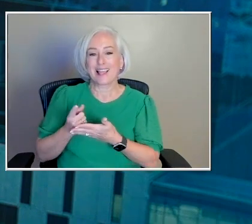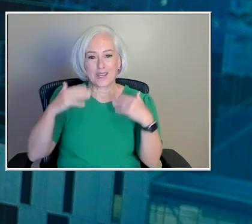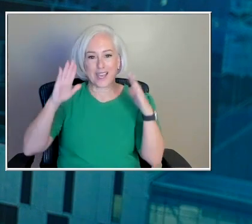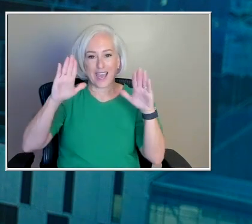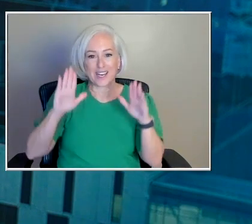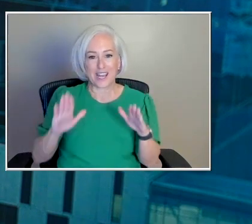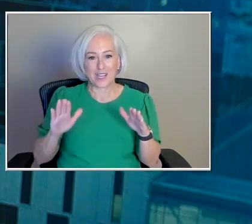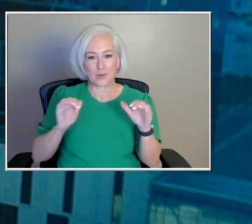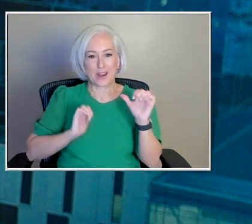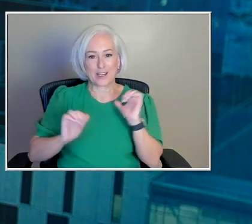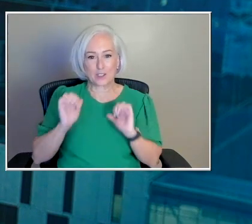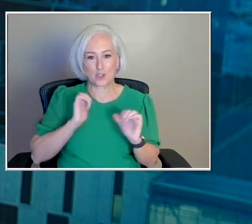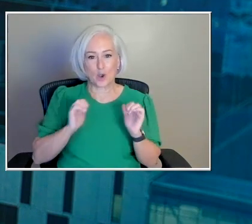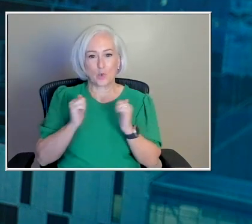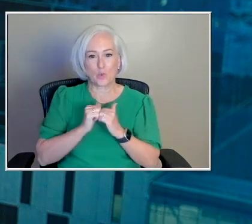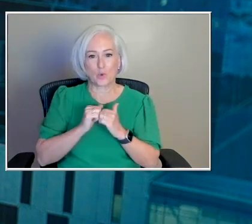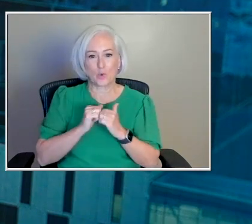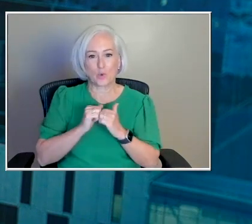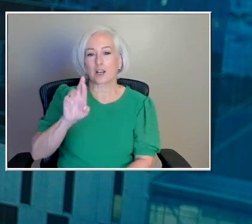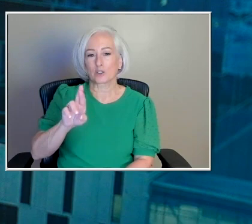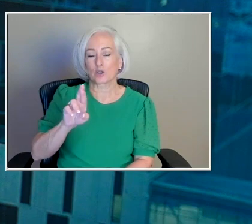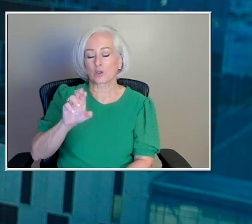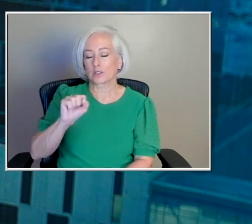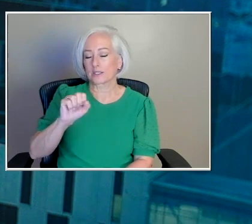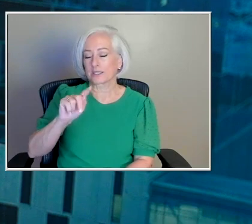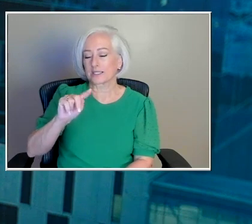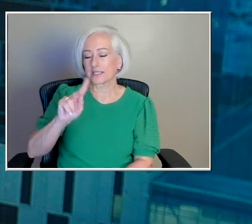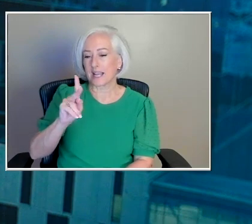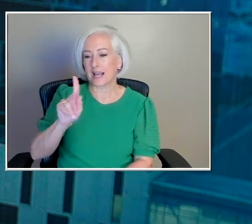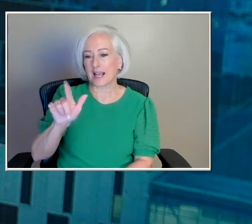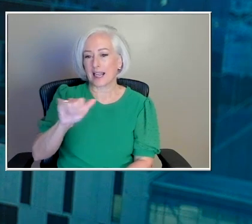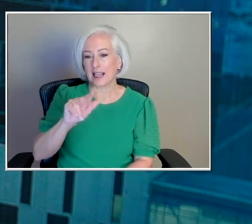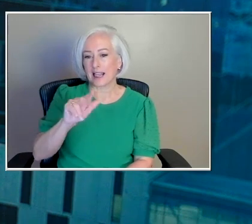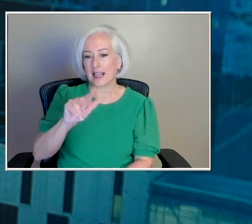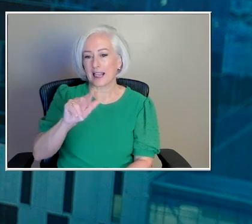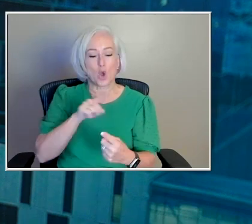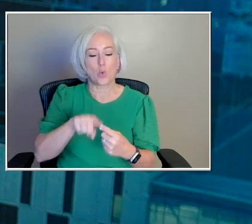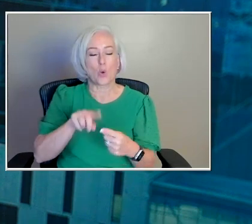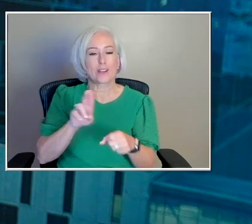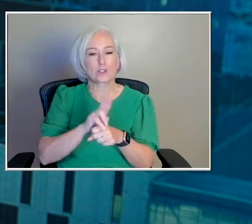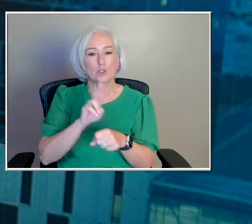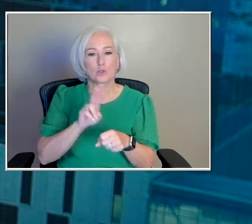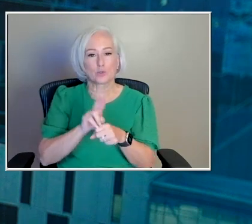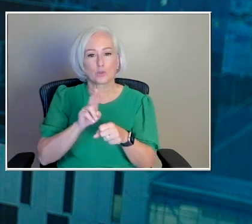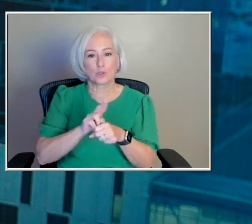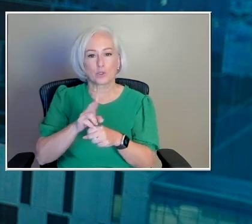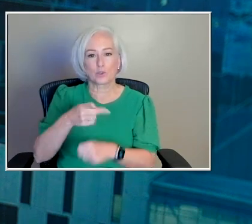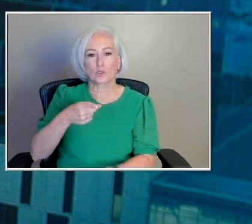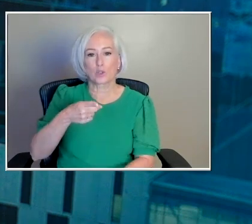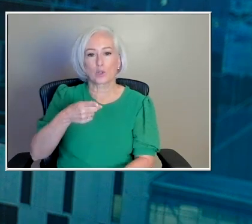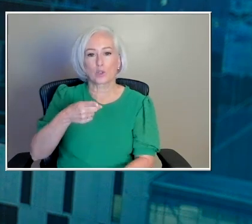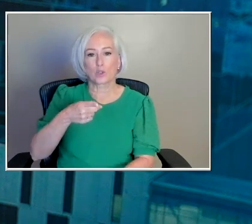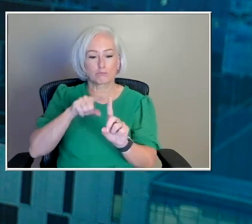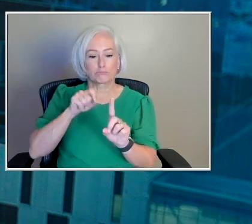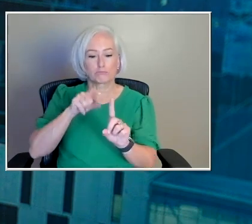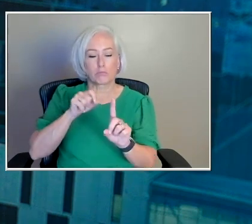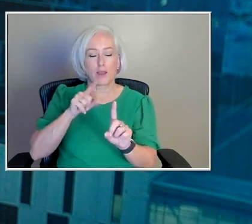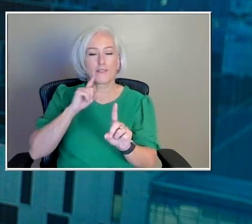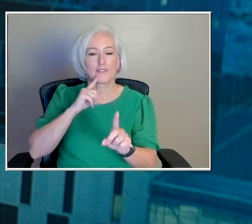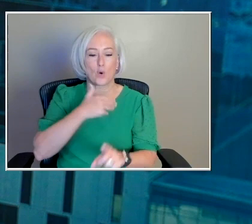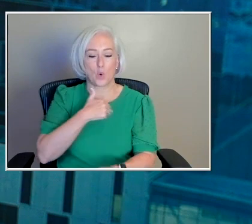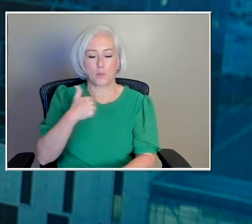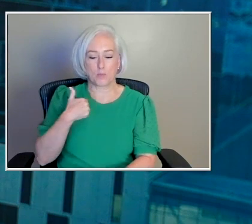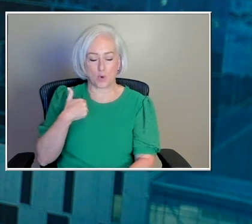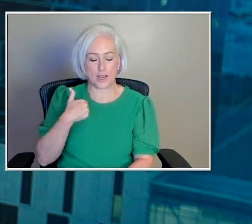Dr. Stecklein and going over when do we use proton for breast. Just to kind of put it in